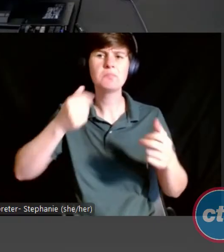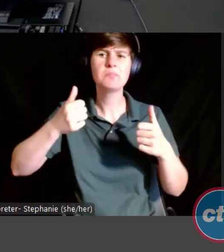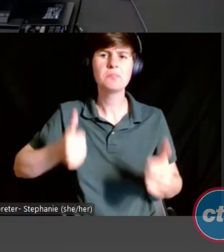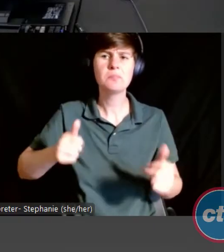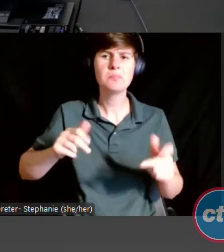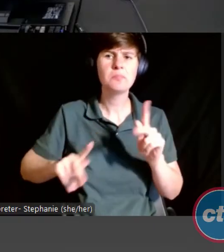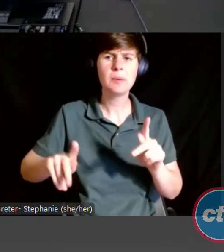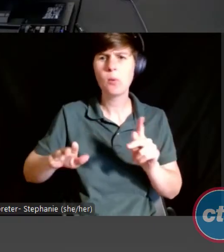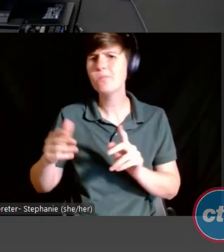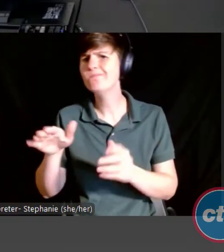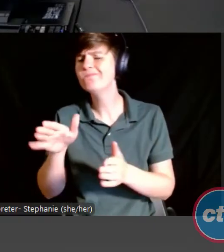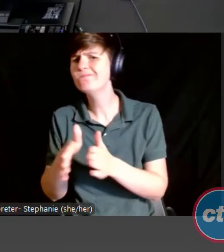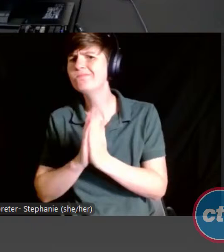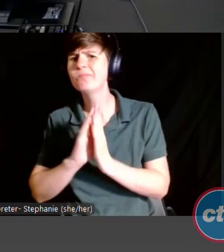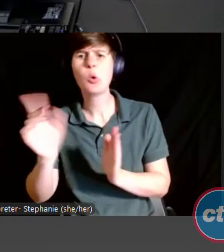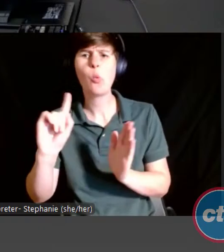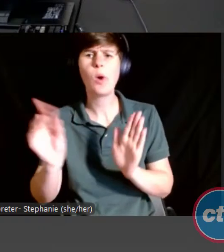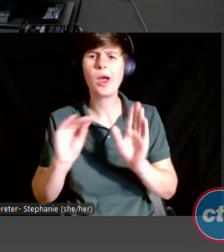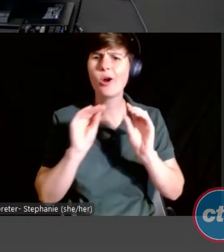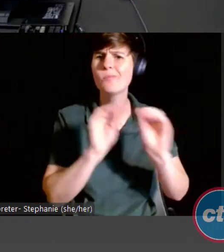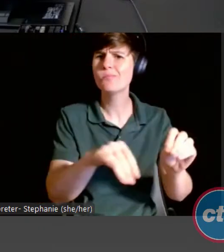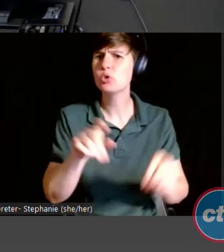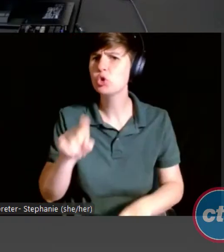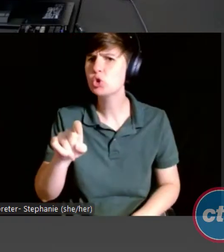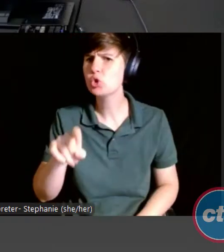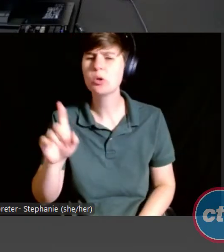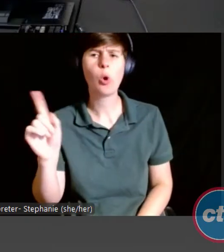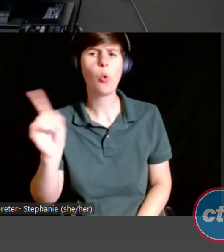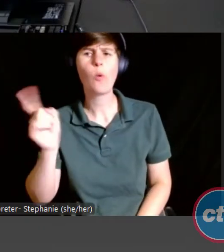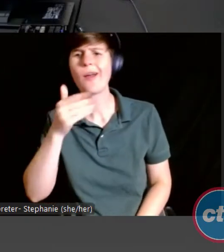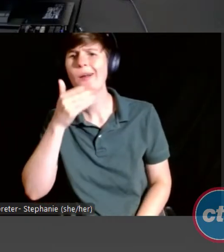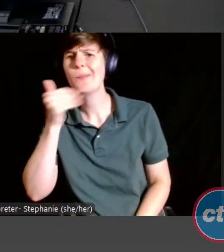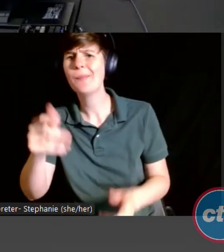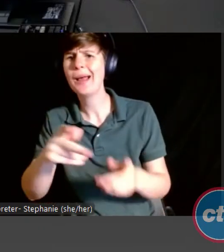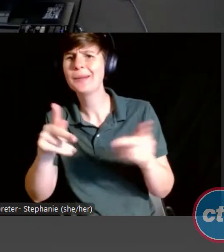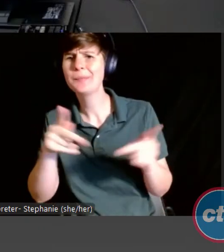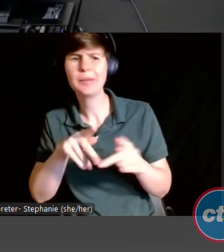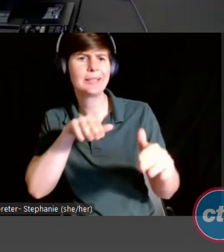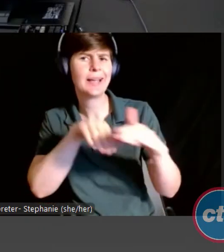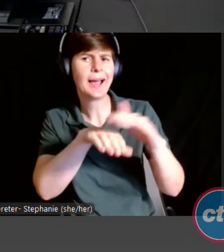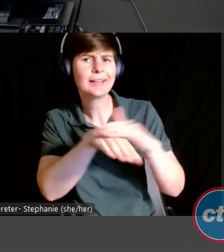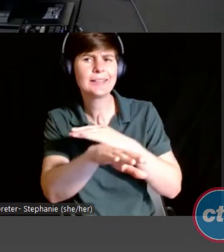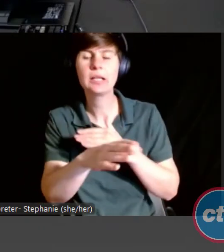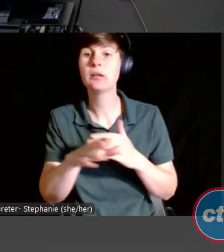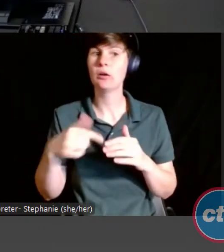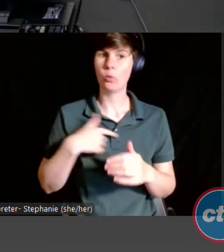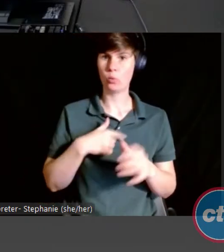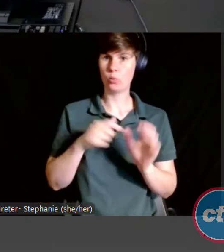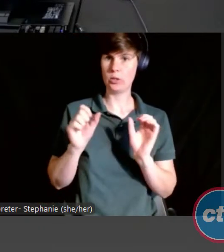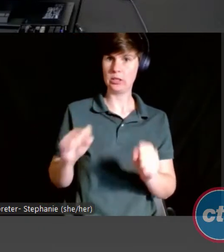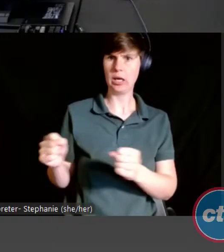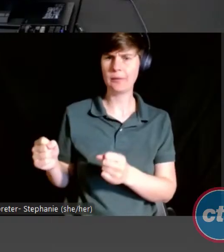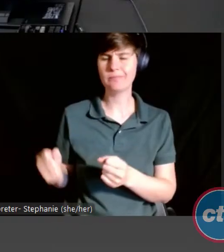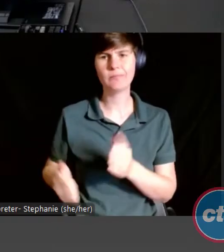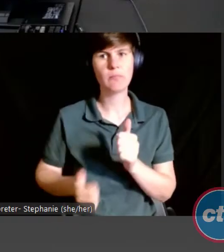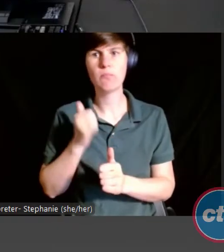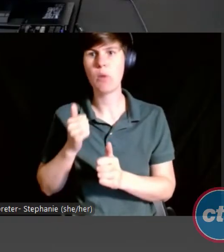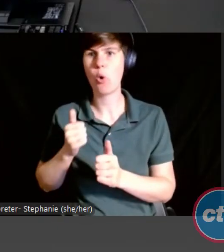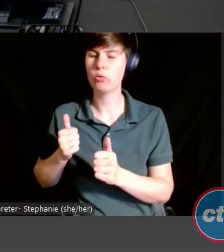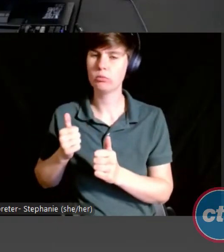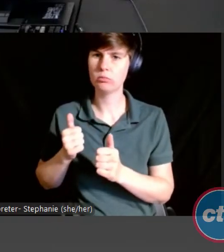it'd be most useful for them in the short term, where we could get the most feedback from the most visually impaired people.